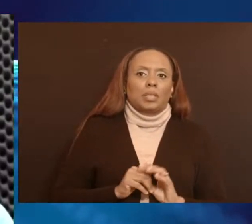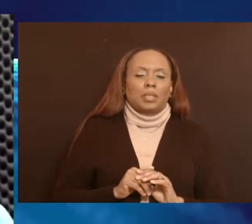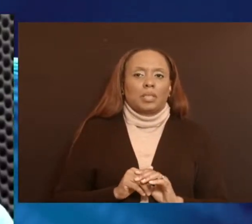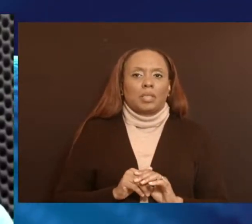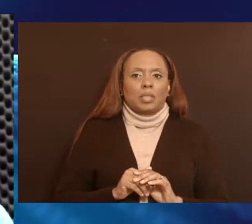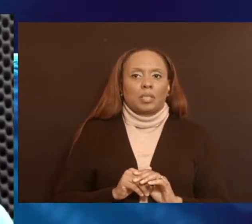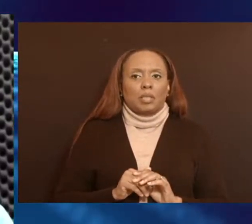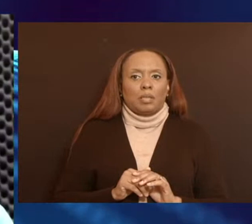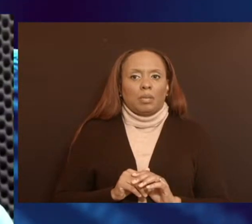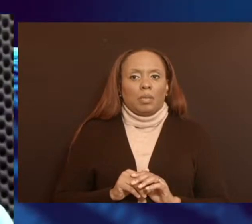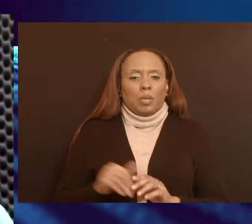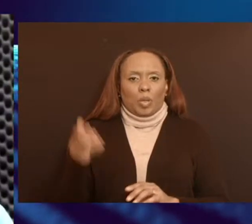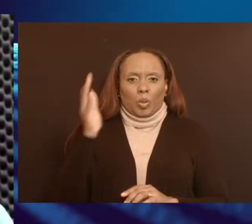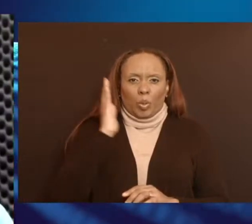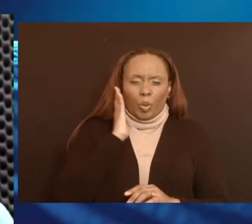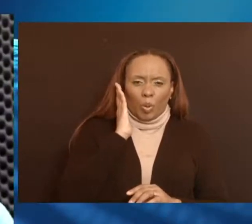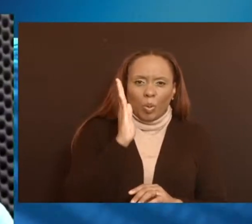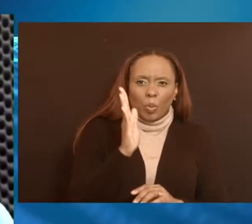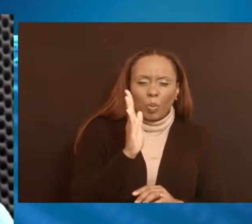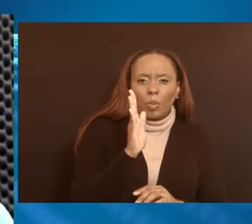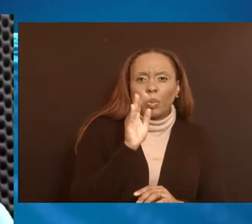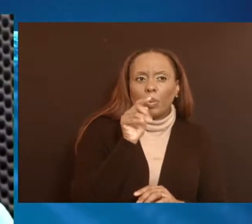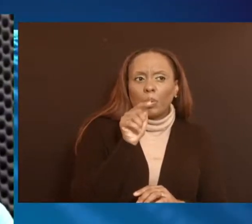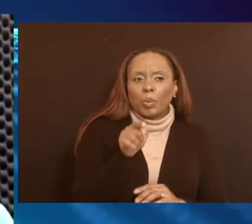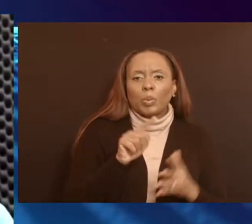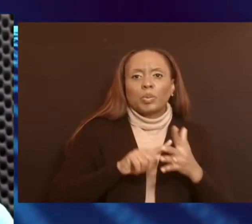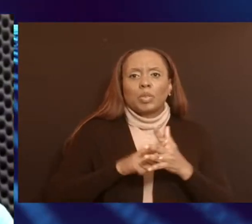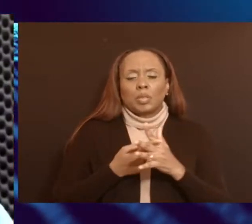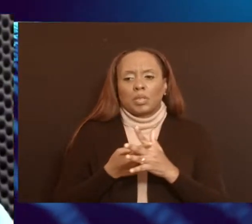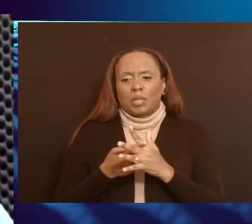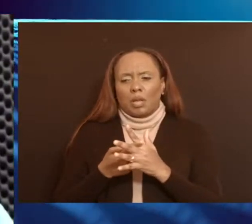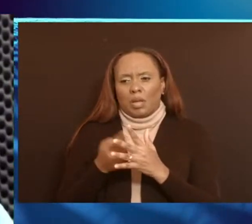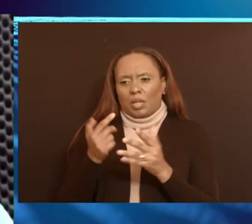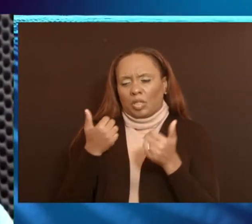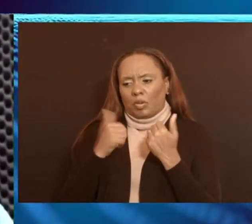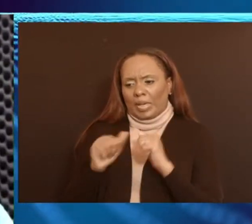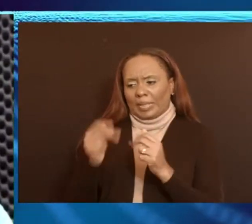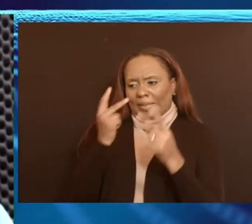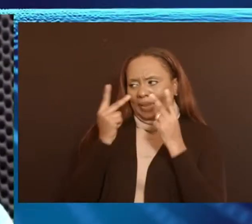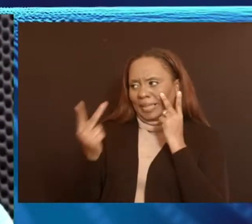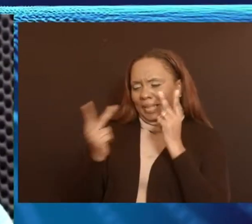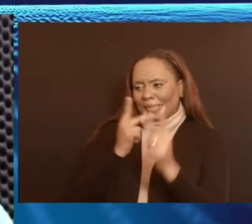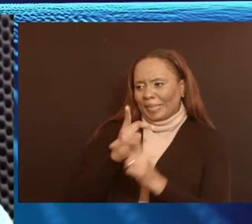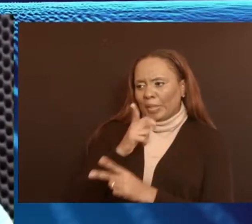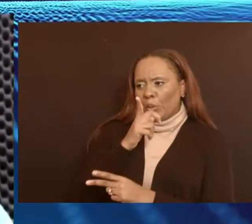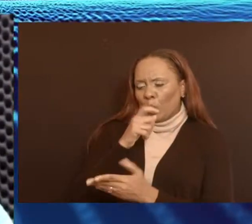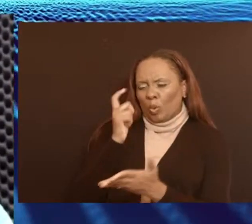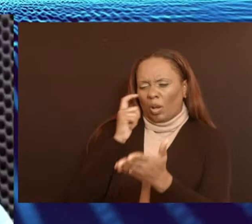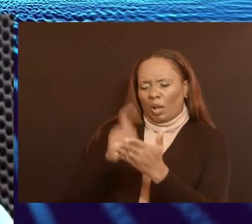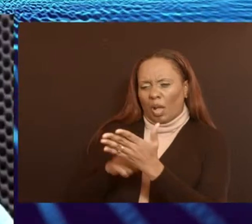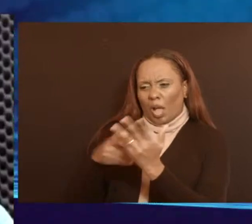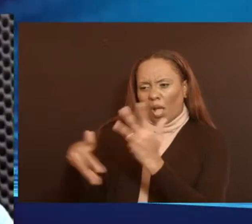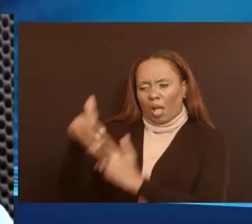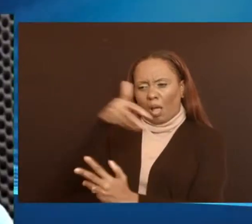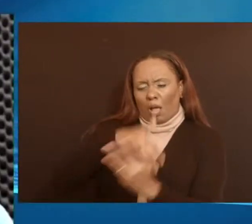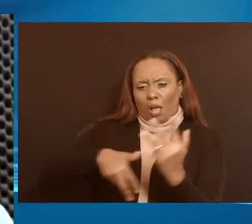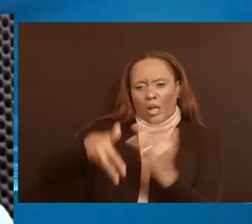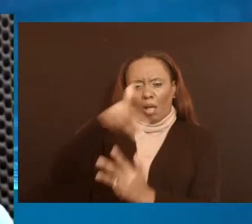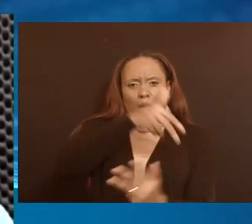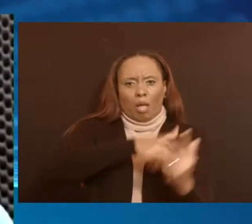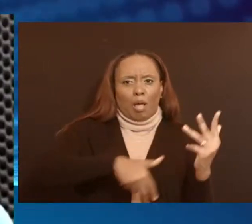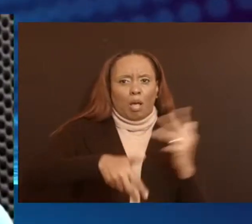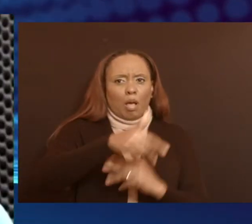start contact tracing in terms of their clientele, their client base for